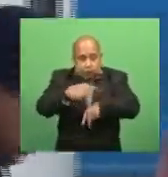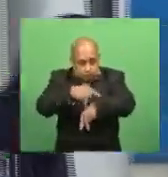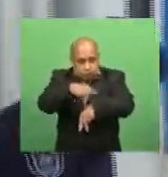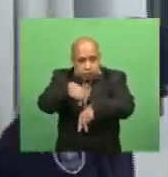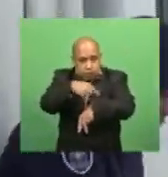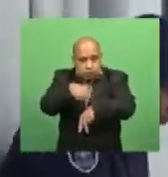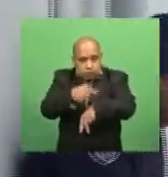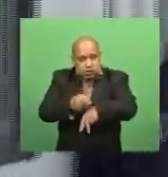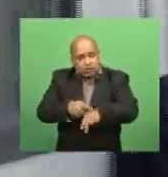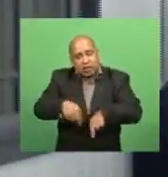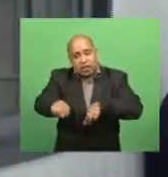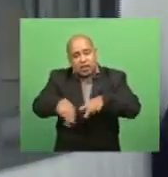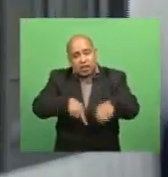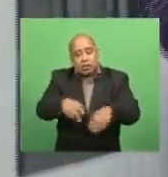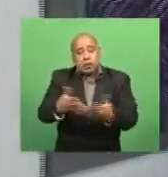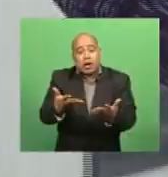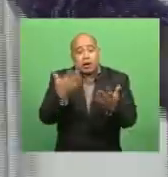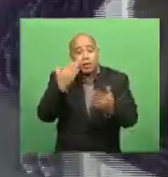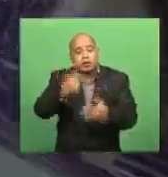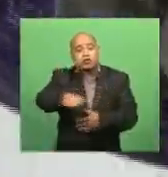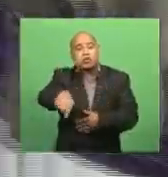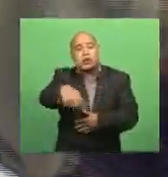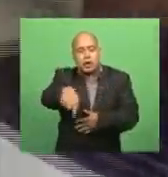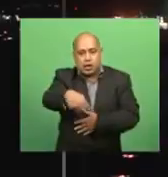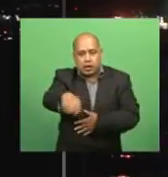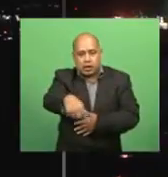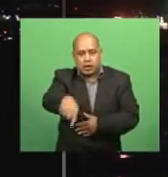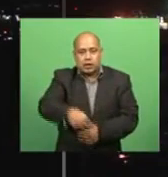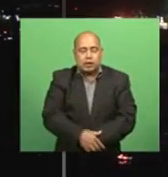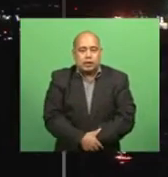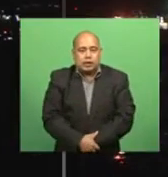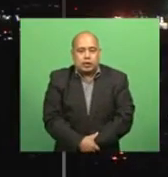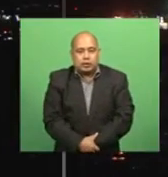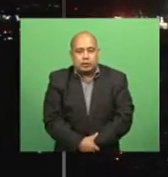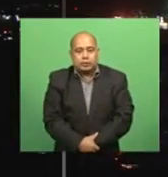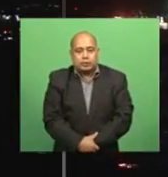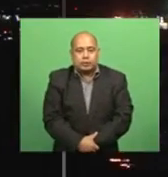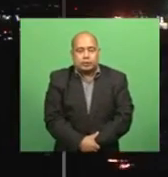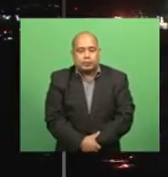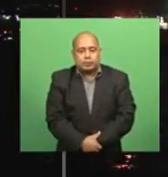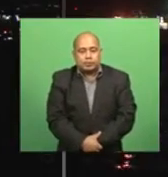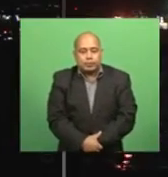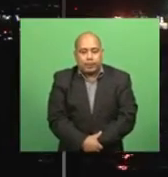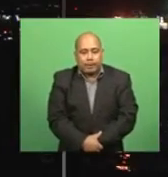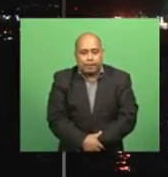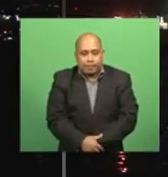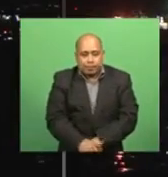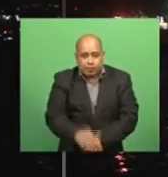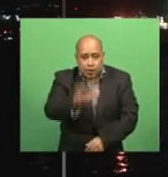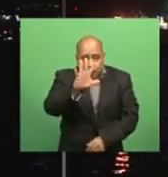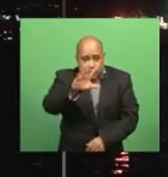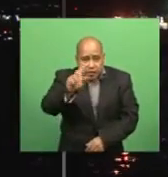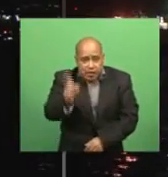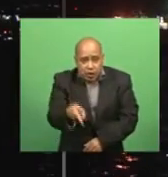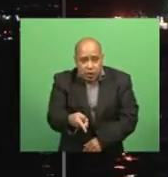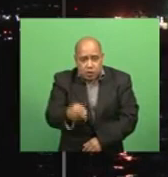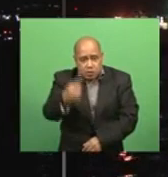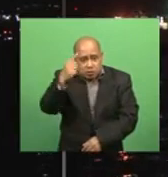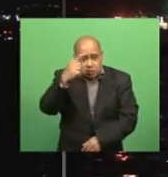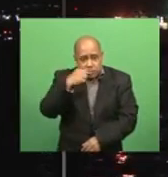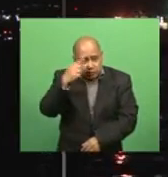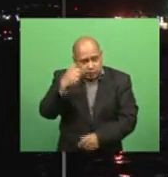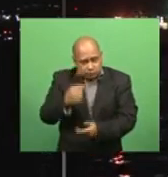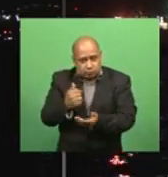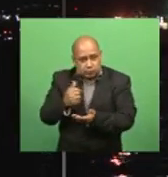so. Faria Begum, FBC News. More than 5,000 Fijians have been assisted so far during the